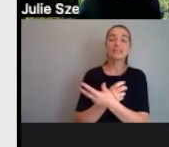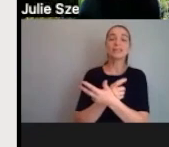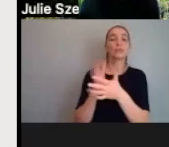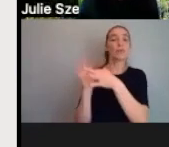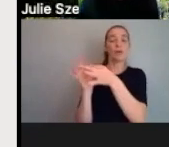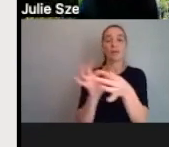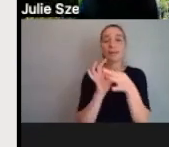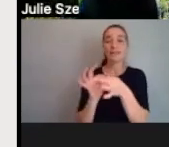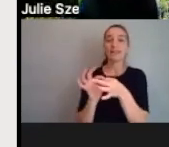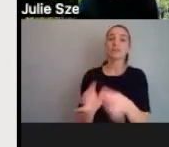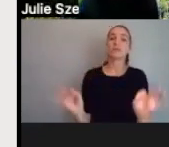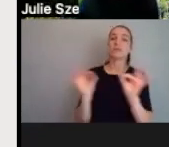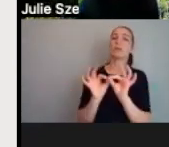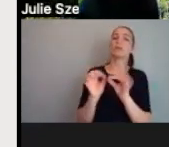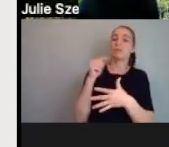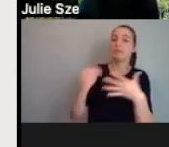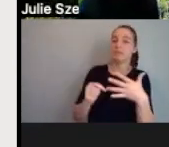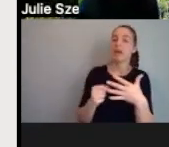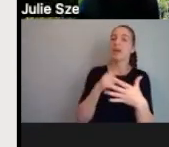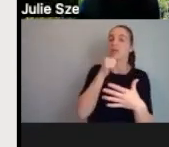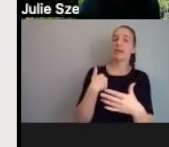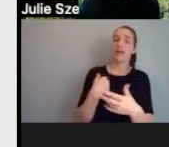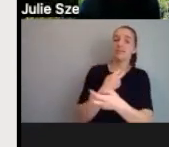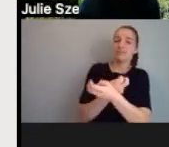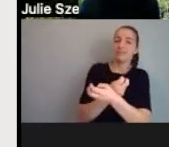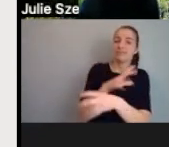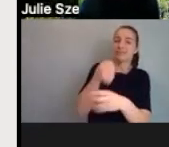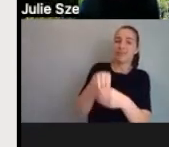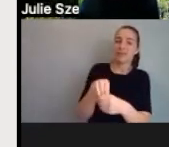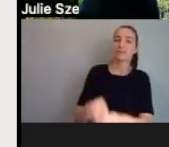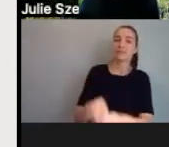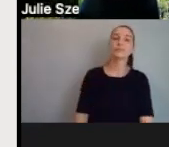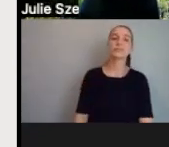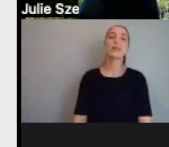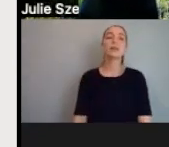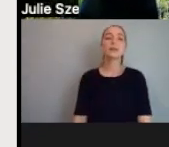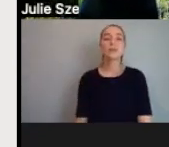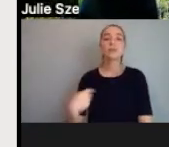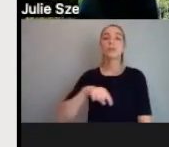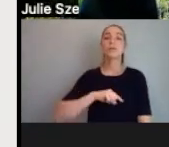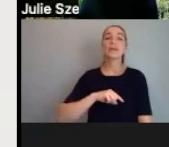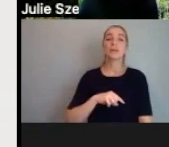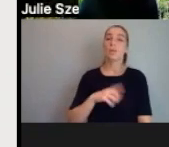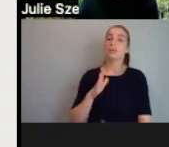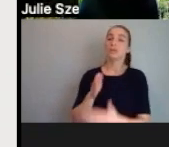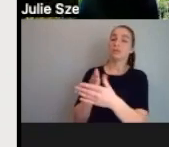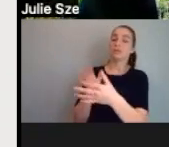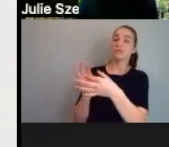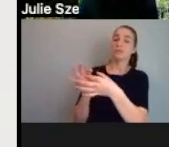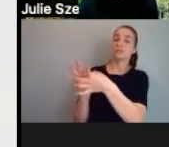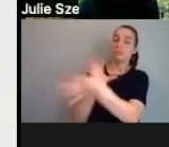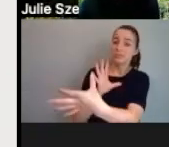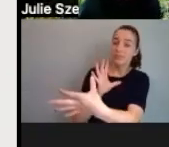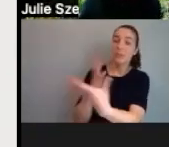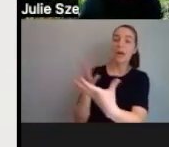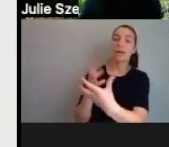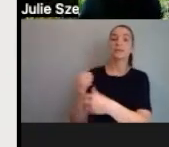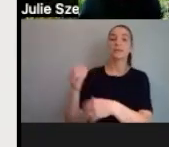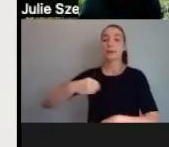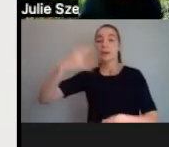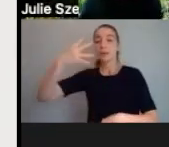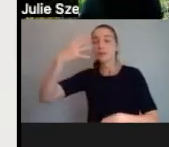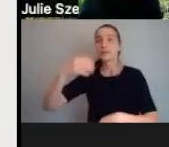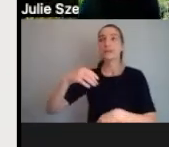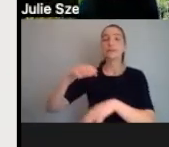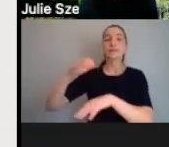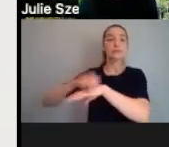uh, freedom from, um, negative, racial capitalism, colonial attraction, whiteness, and freedom to. Freedom to love, regenerate, and